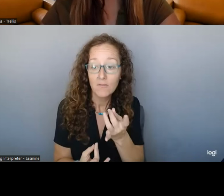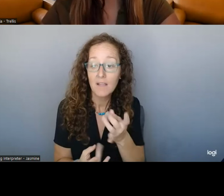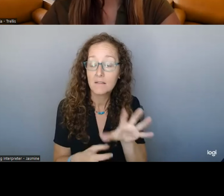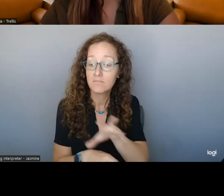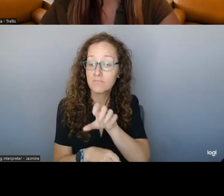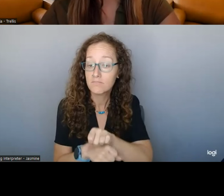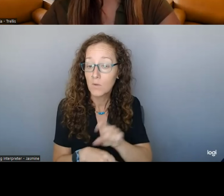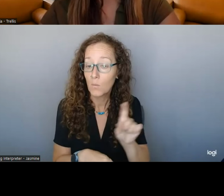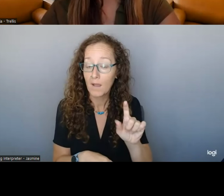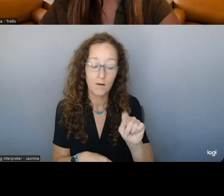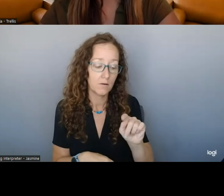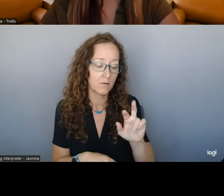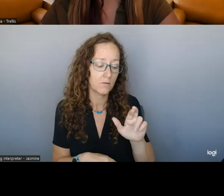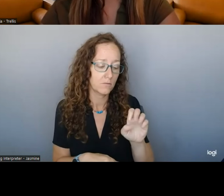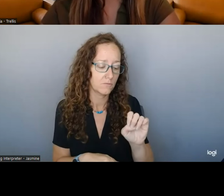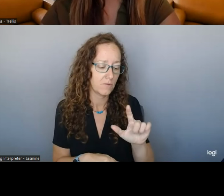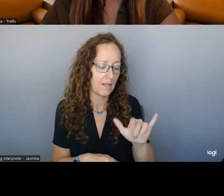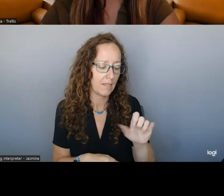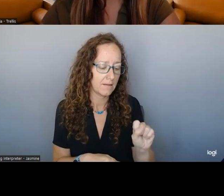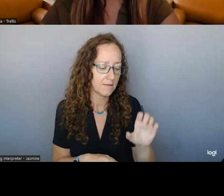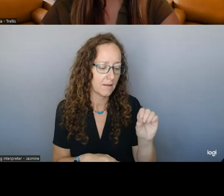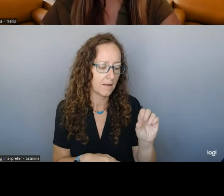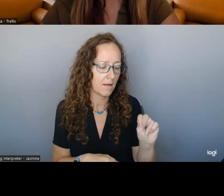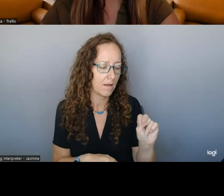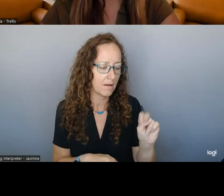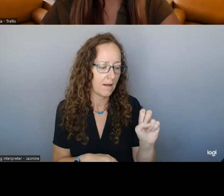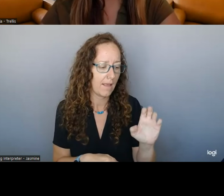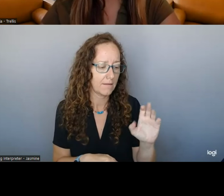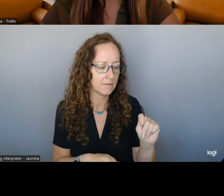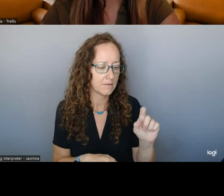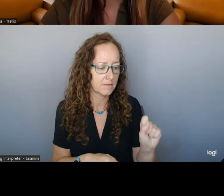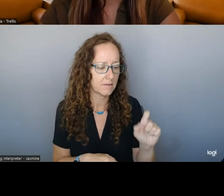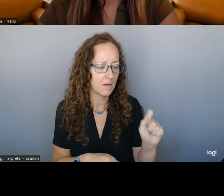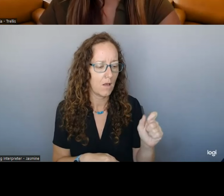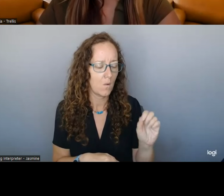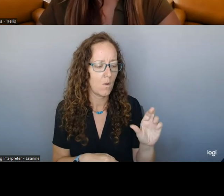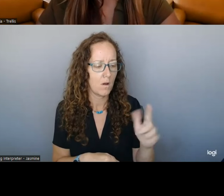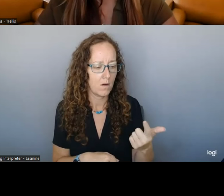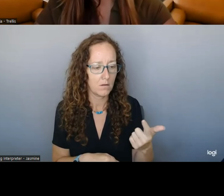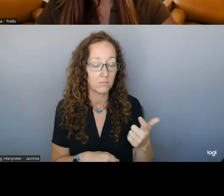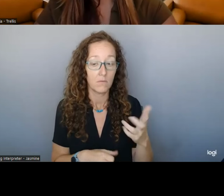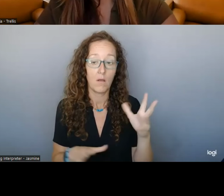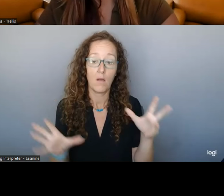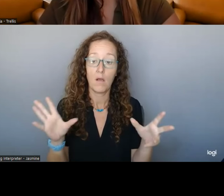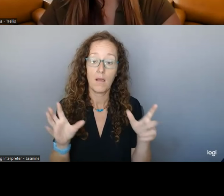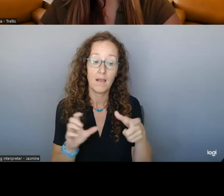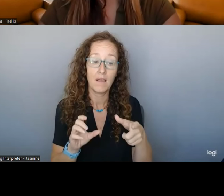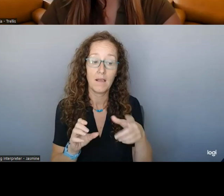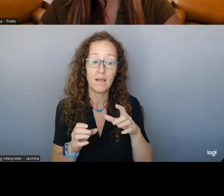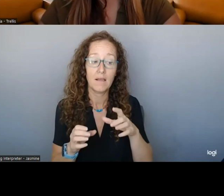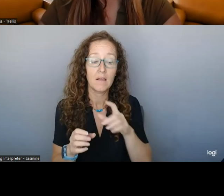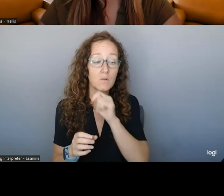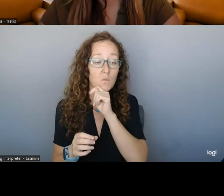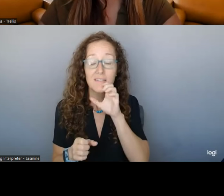trellisconnects.org. We have 27 different site locations in the metro area. Or you can also